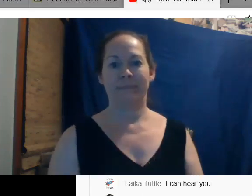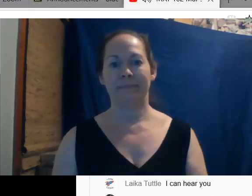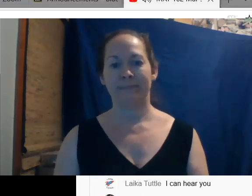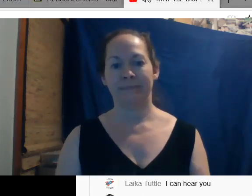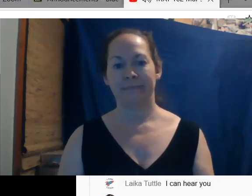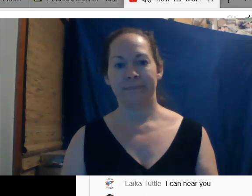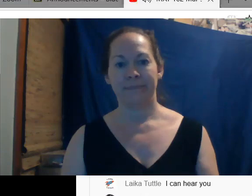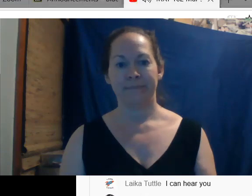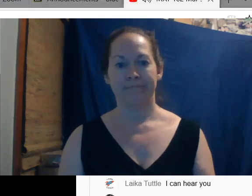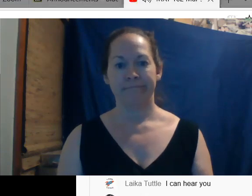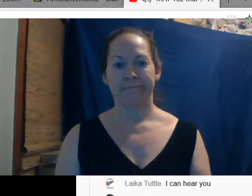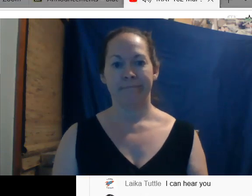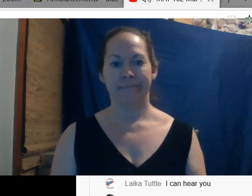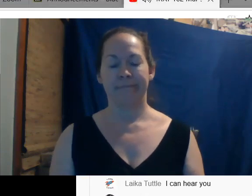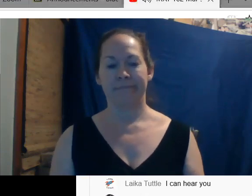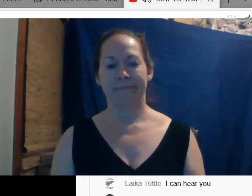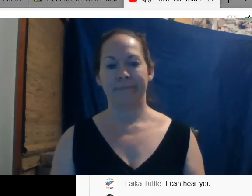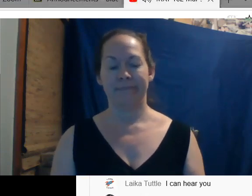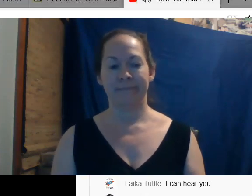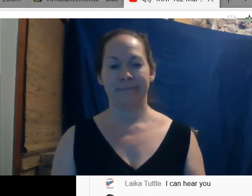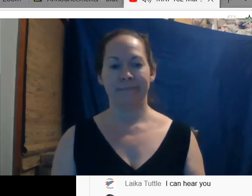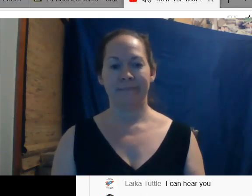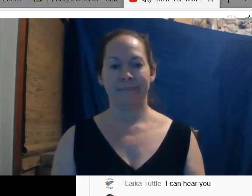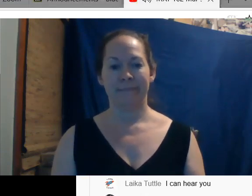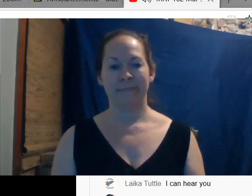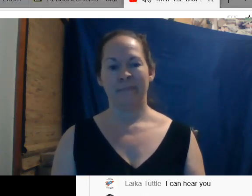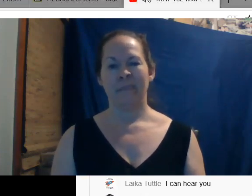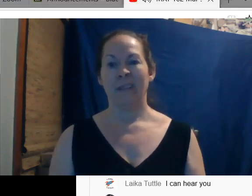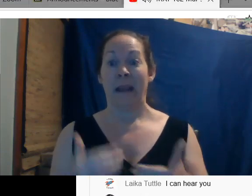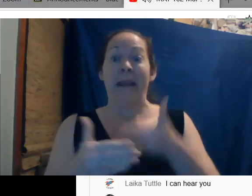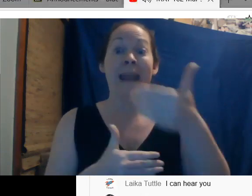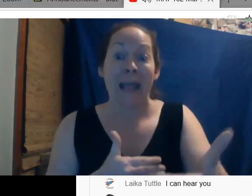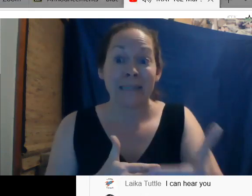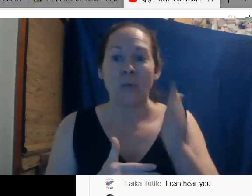with a remainder out to the side, because we'll be dealing with something called the remainder theorem coming up.